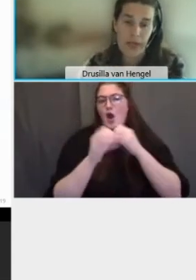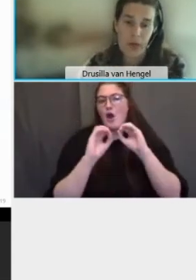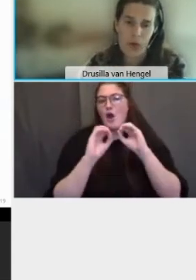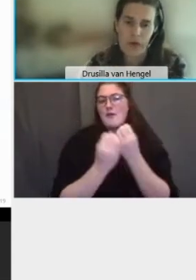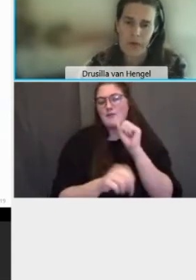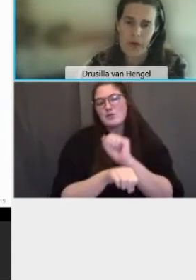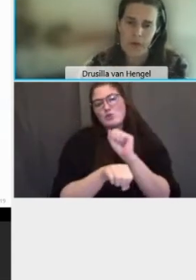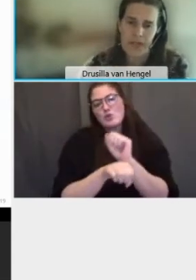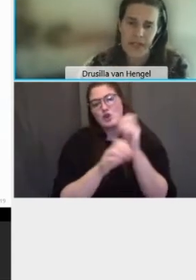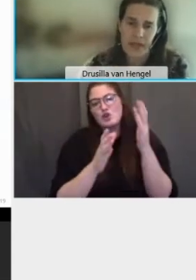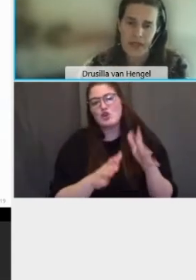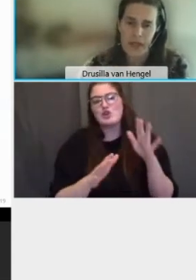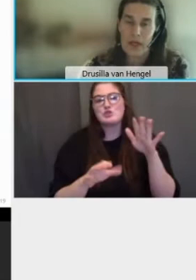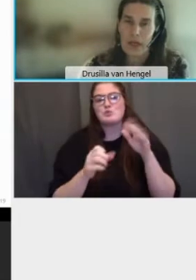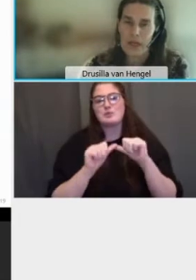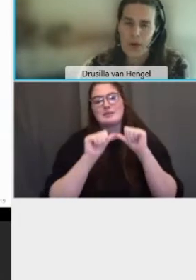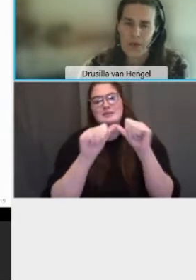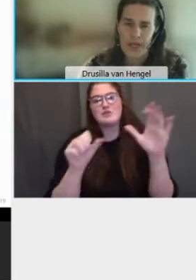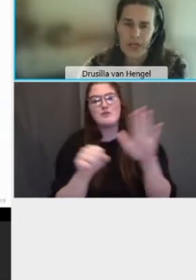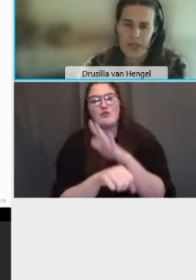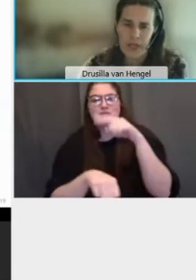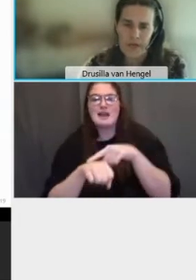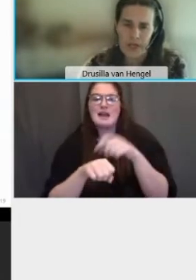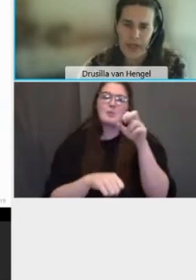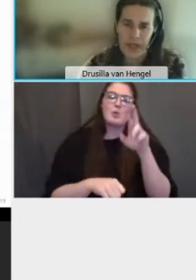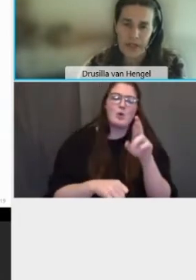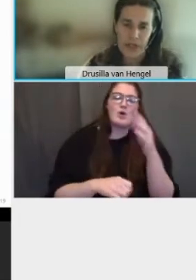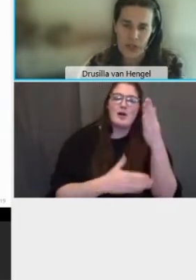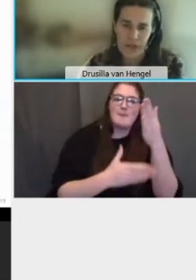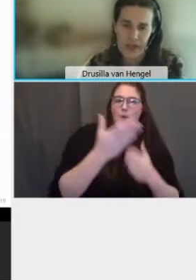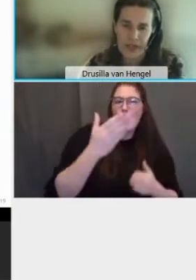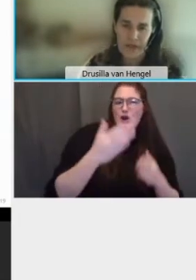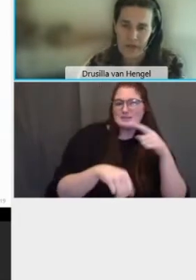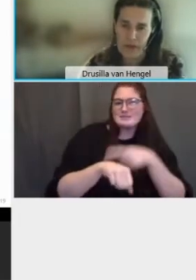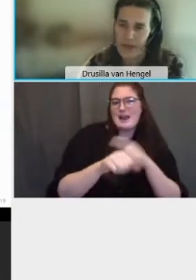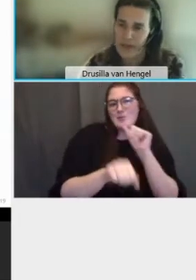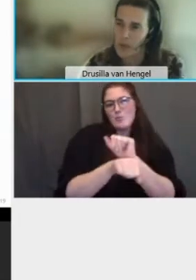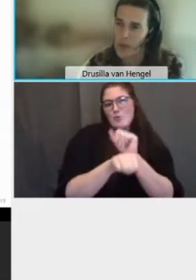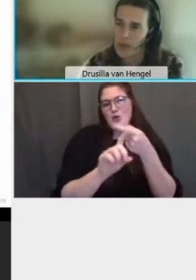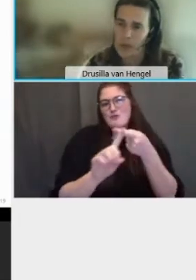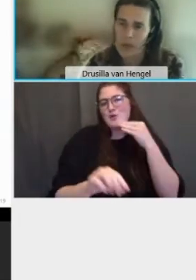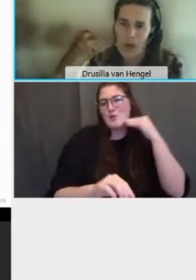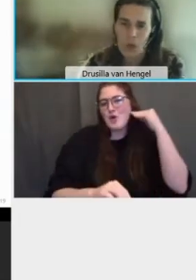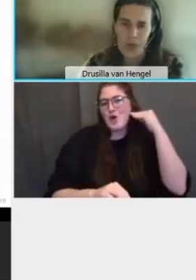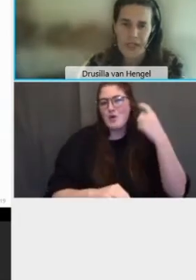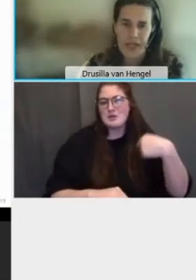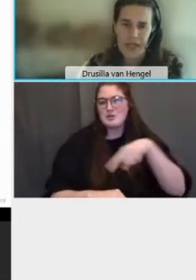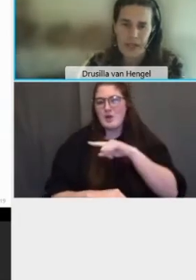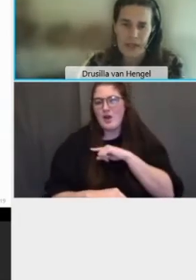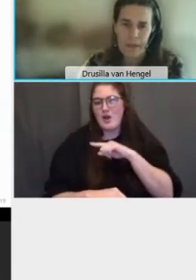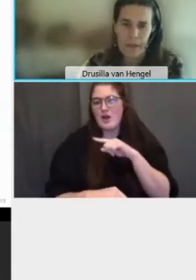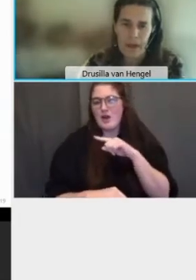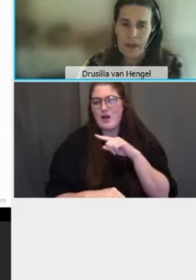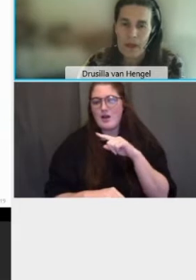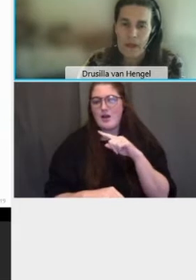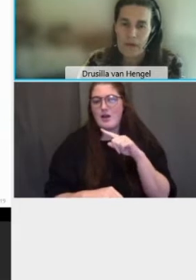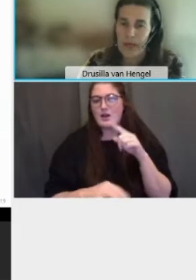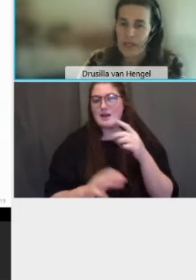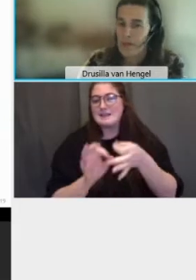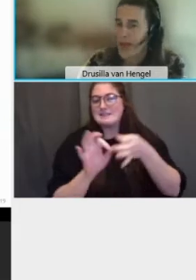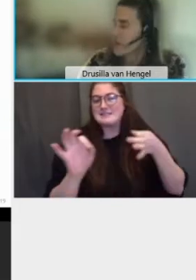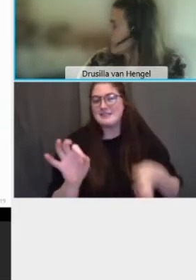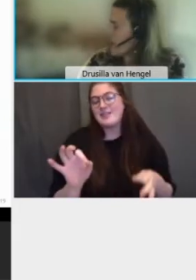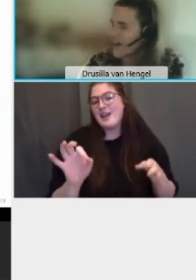or part-time work from home status. So our projection of delay is conservative and reflects a probable worst case.